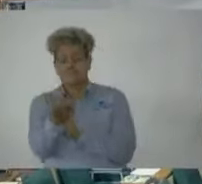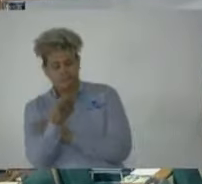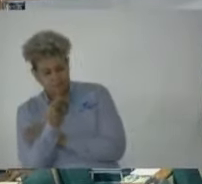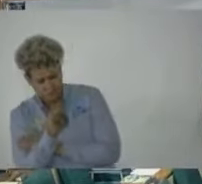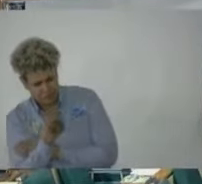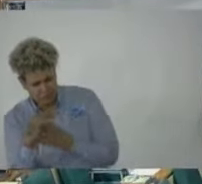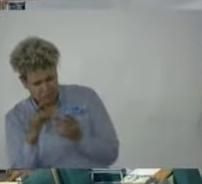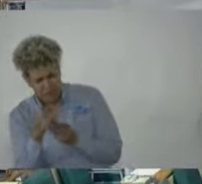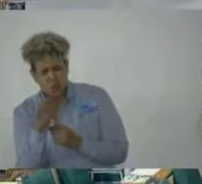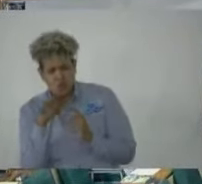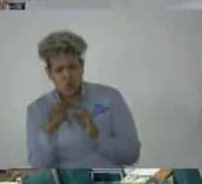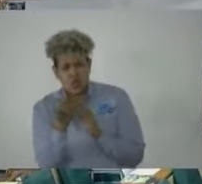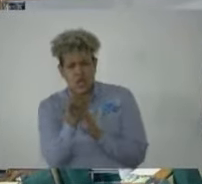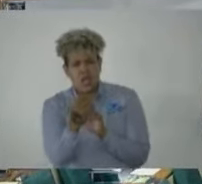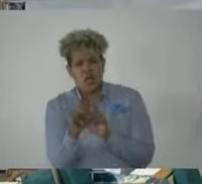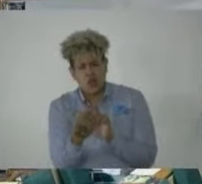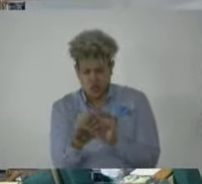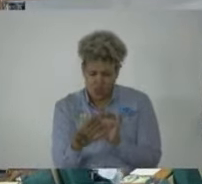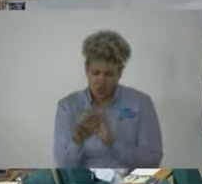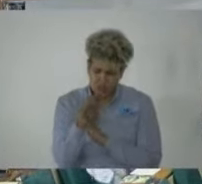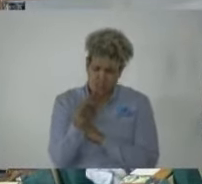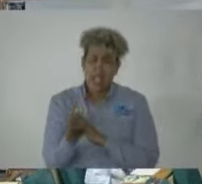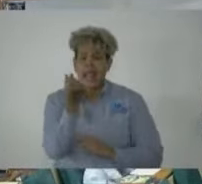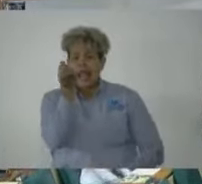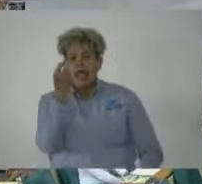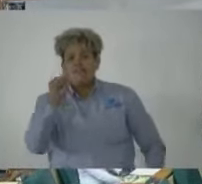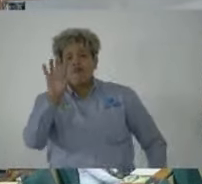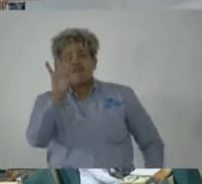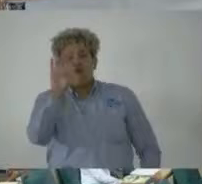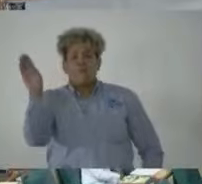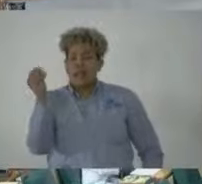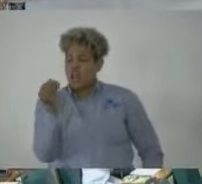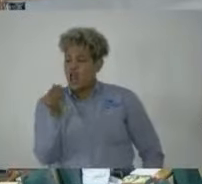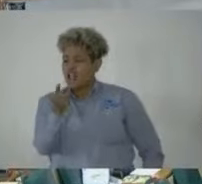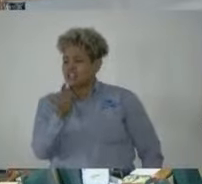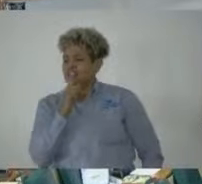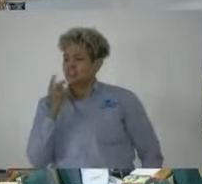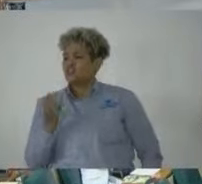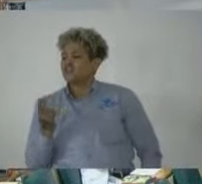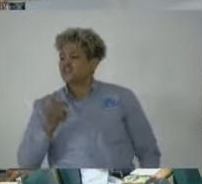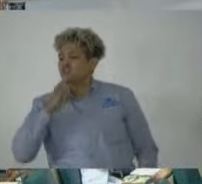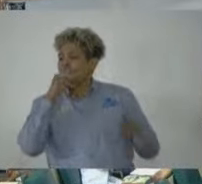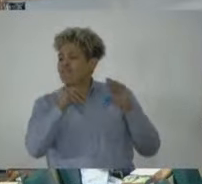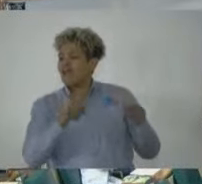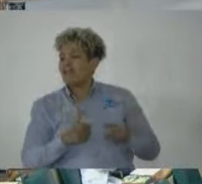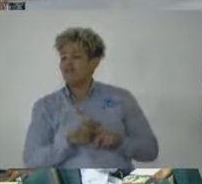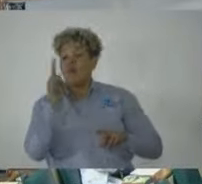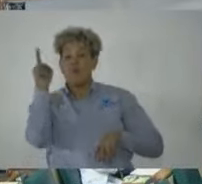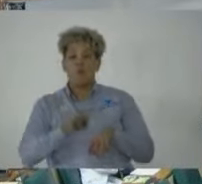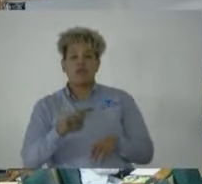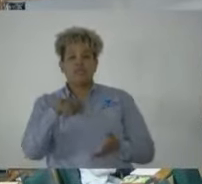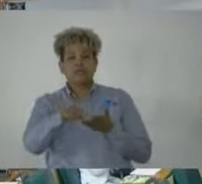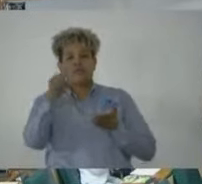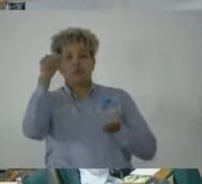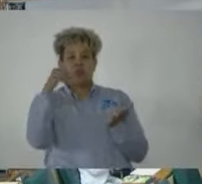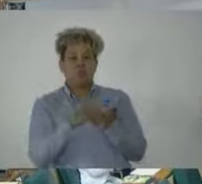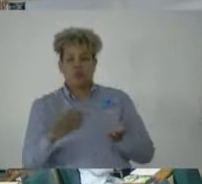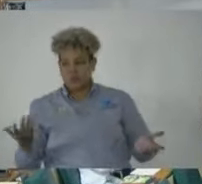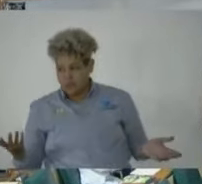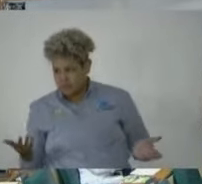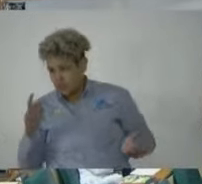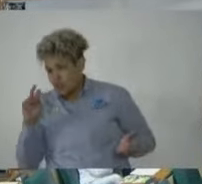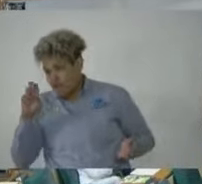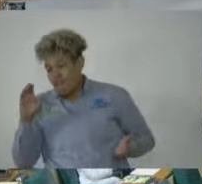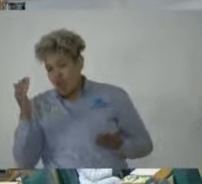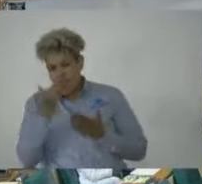suggest that the $11.4 billion that is being used to finance the one-off reverse